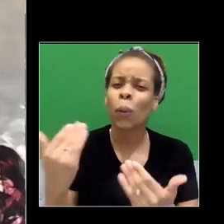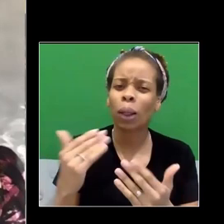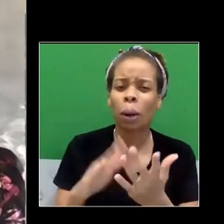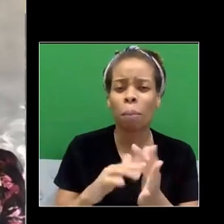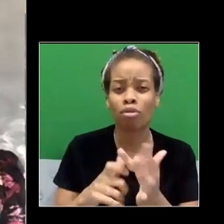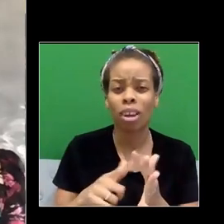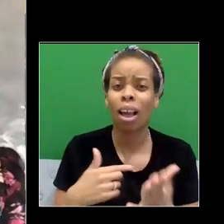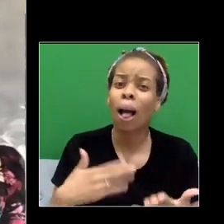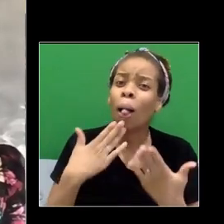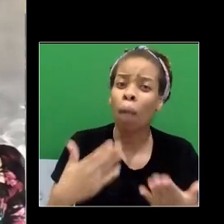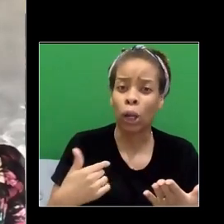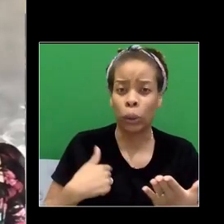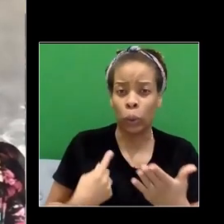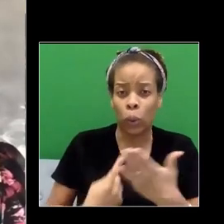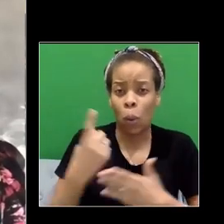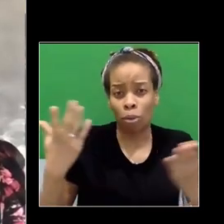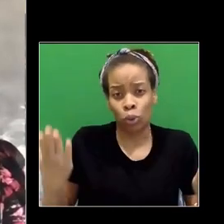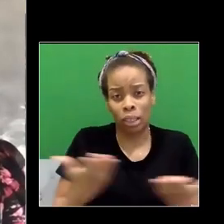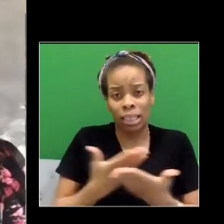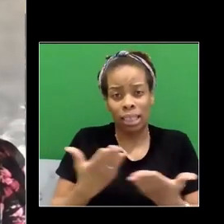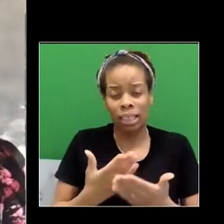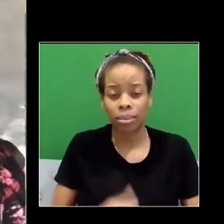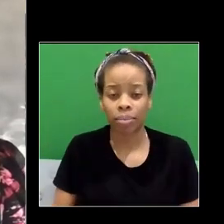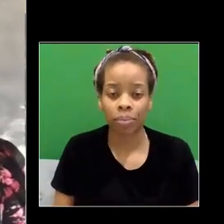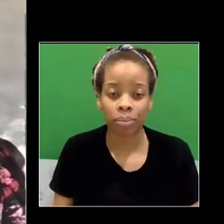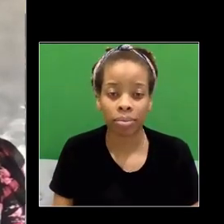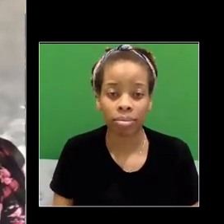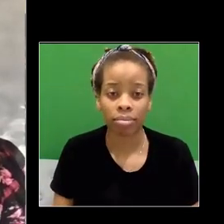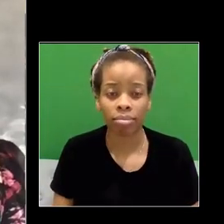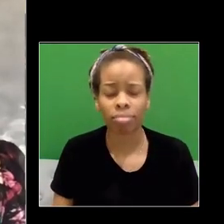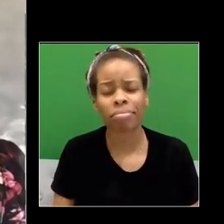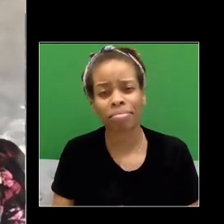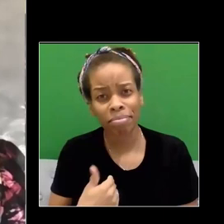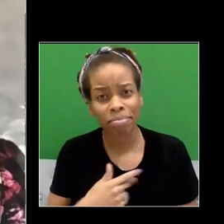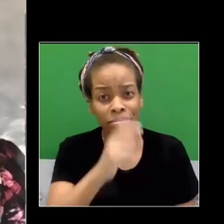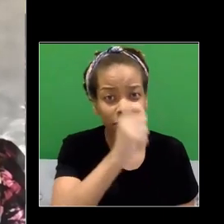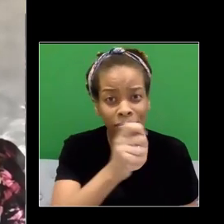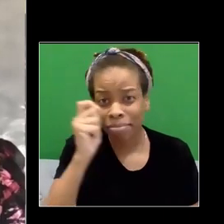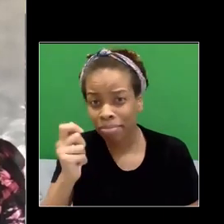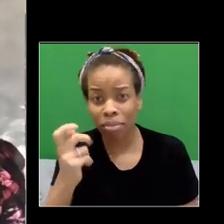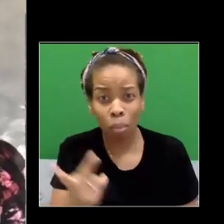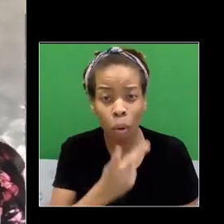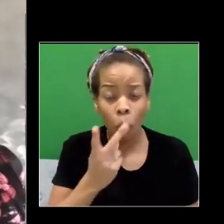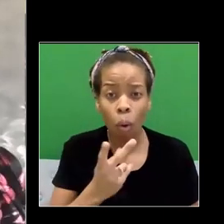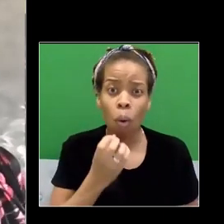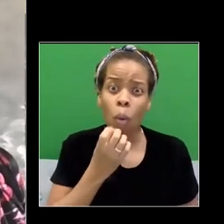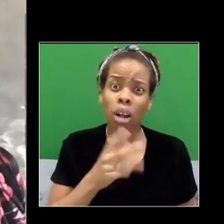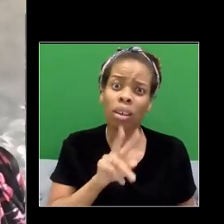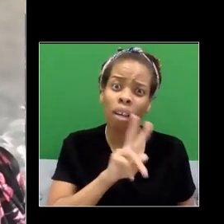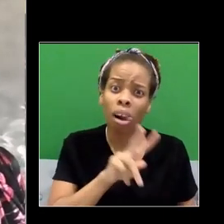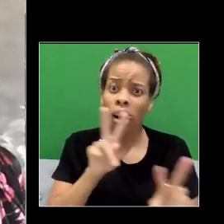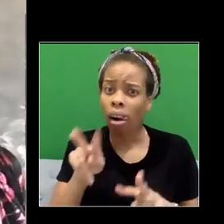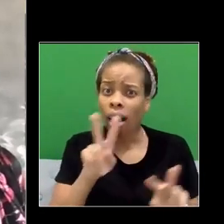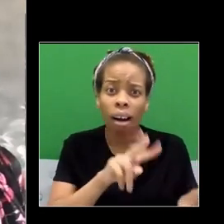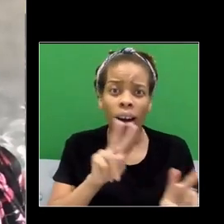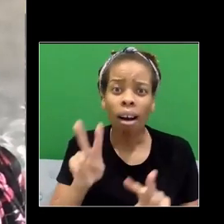opportunity. Thank you. Huge thanks to both of you. That has been wonderful to listen to.